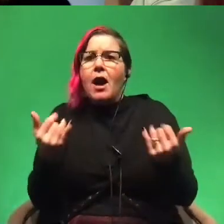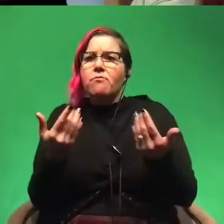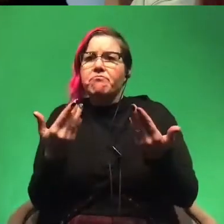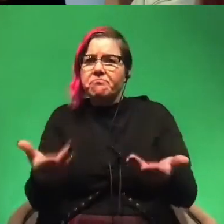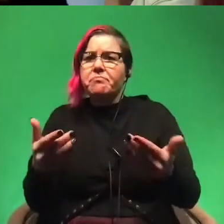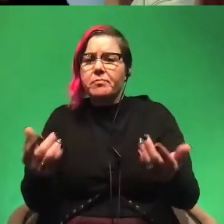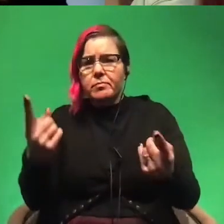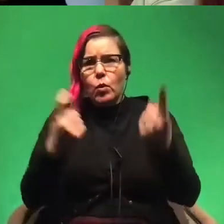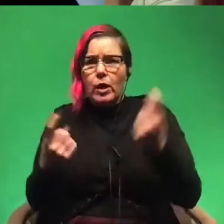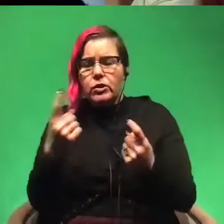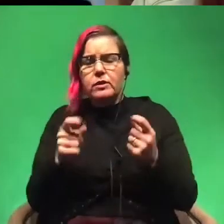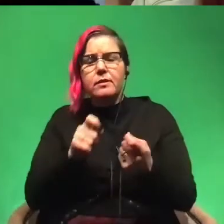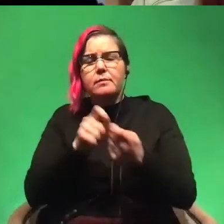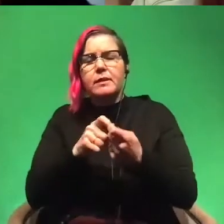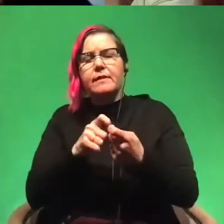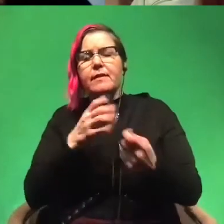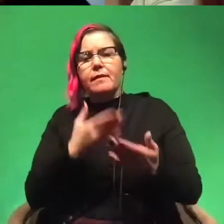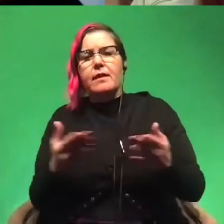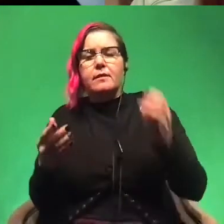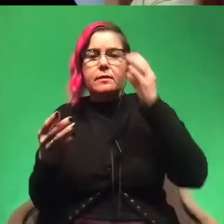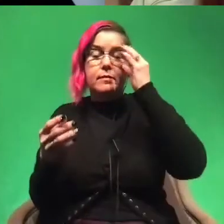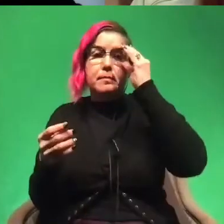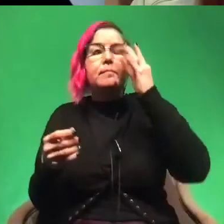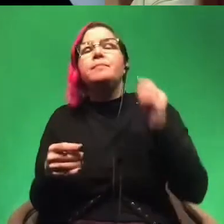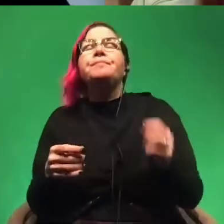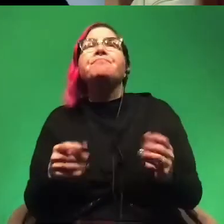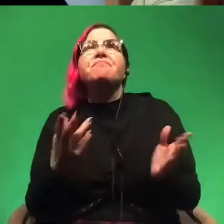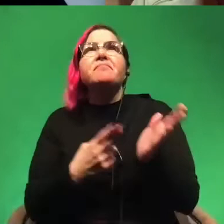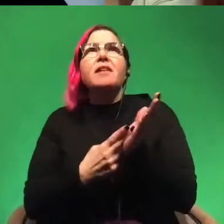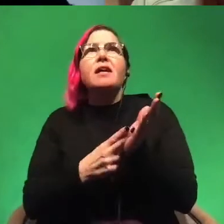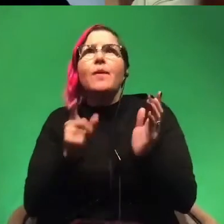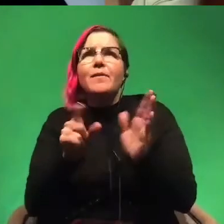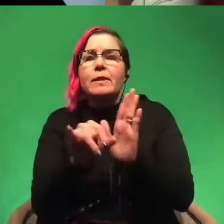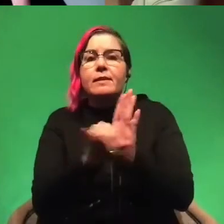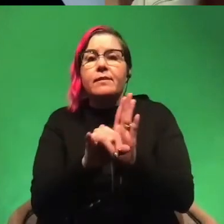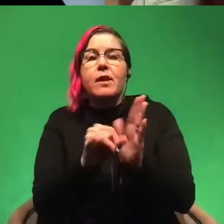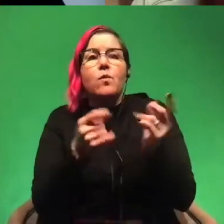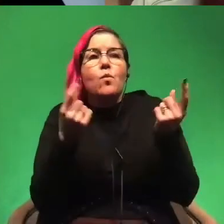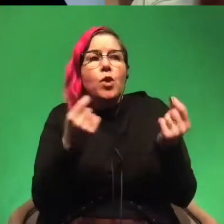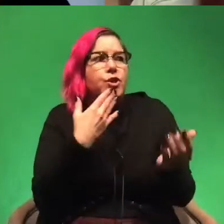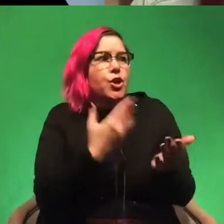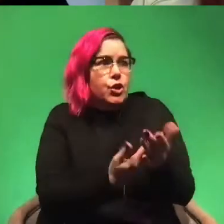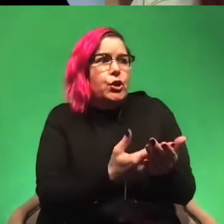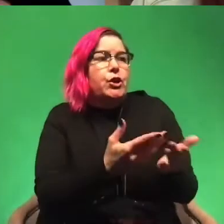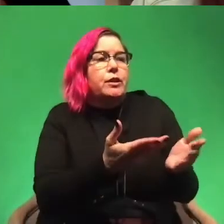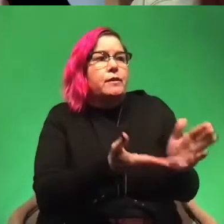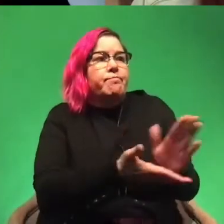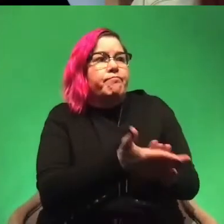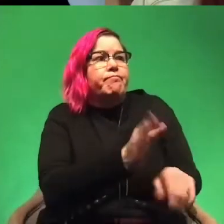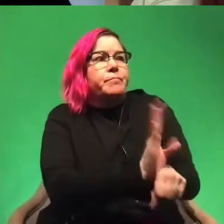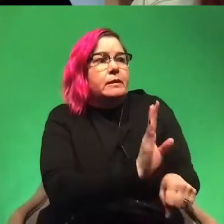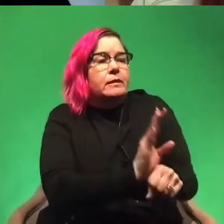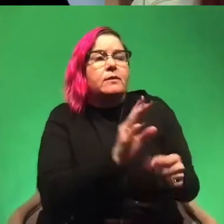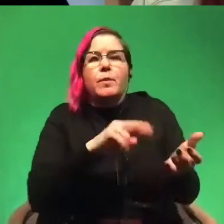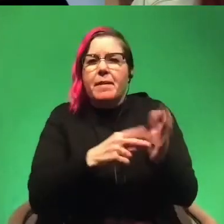answer to talk about the specifics behind that, but really it's about identifying what is a good facility, what does it mean for